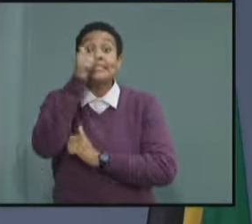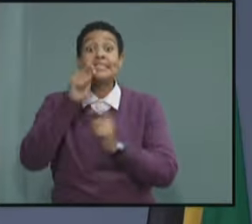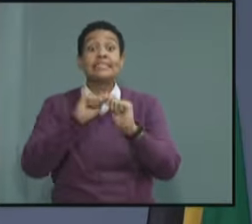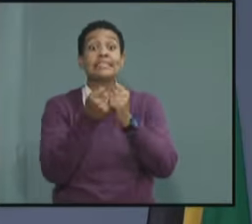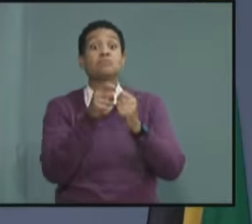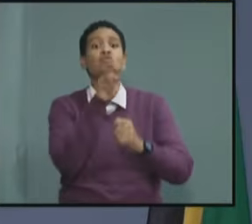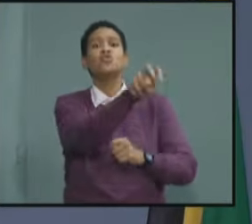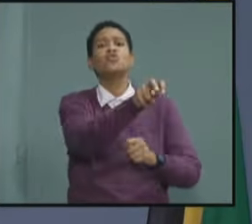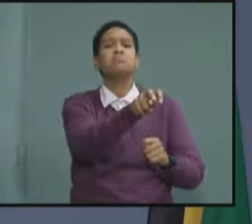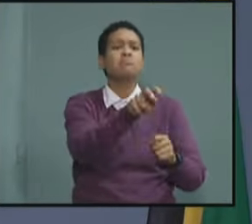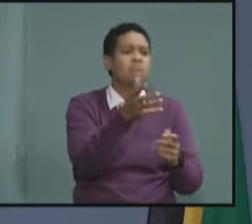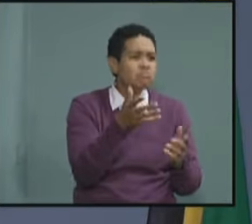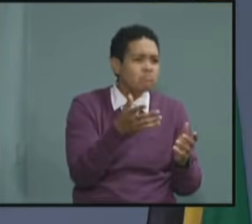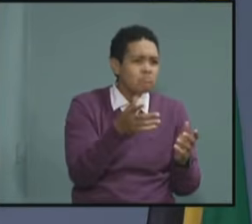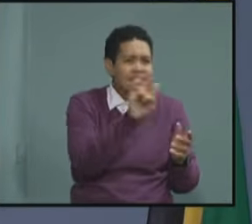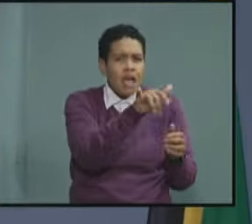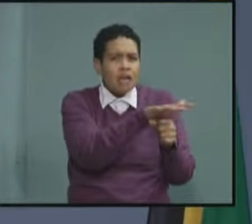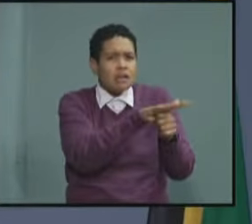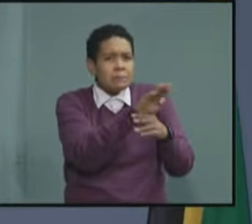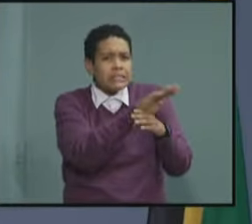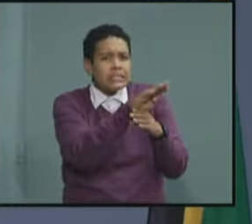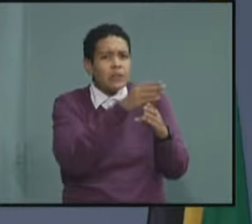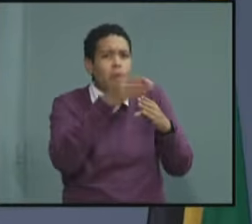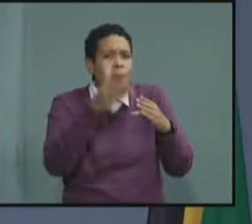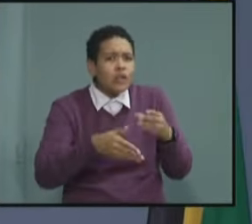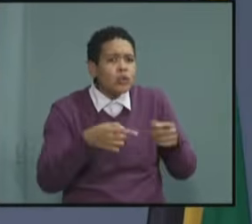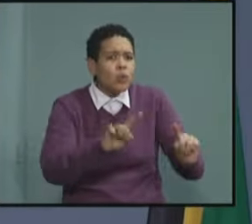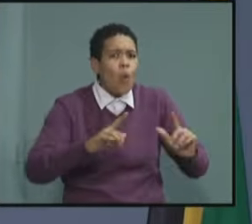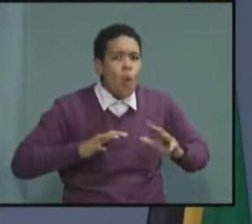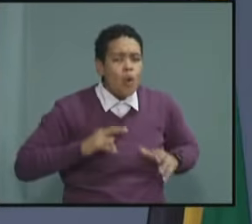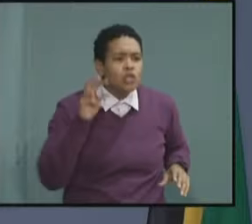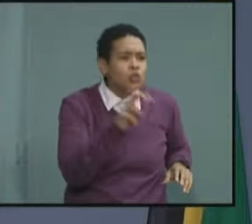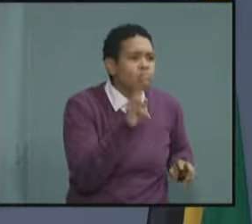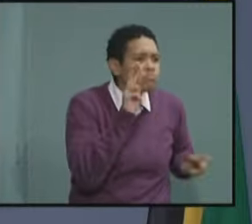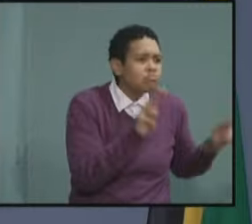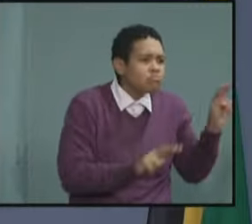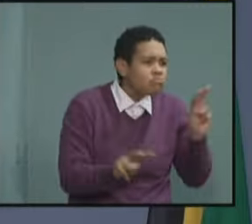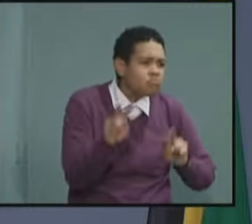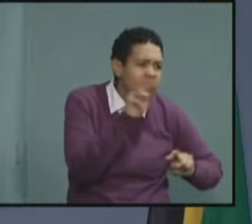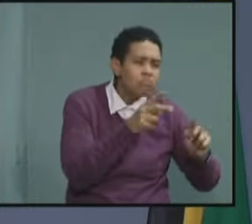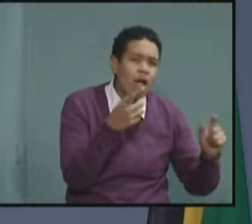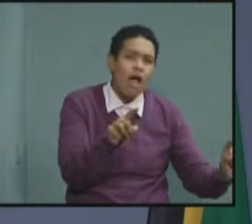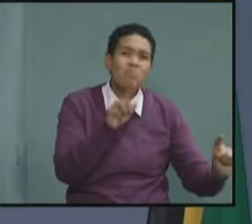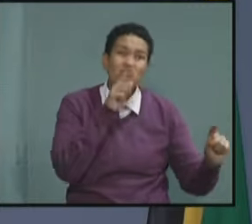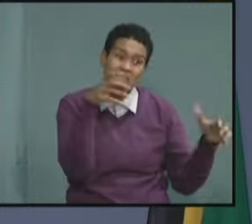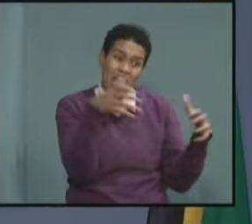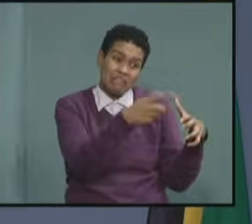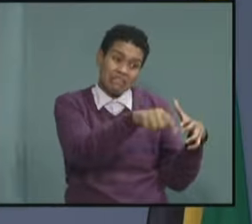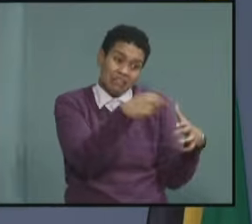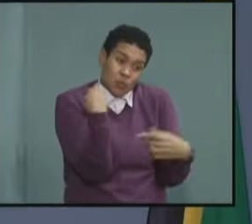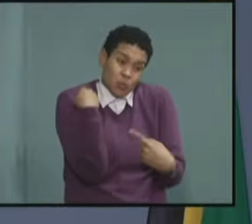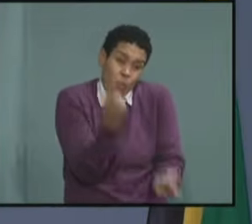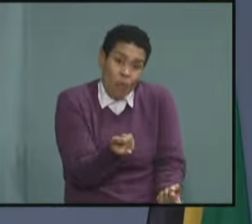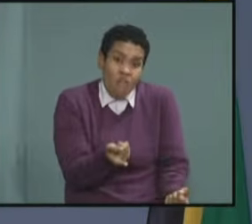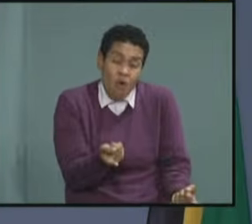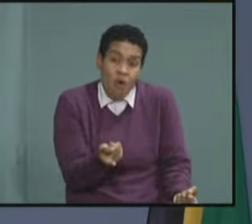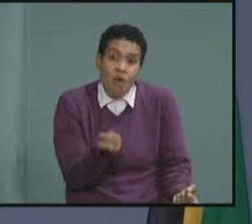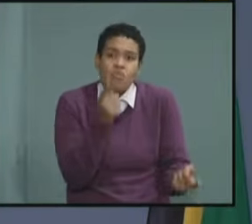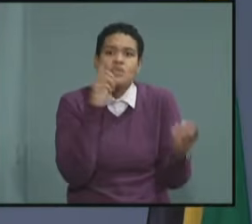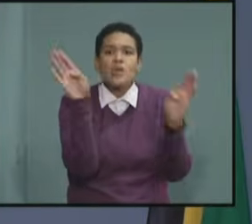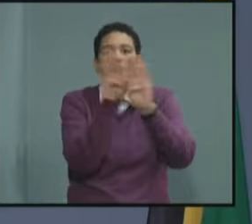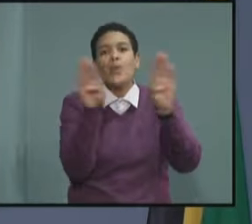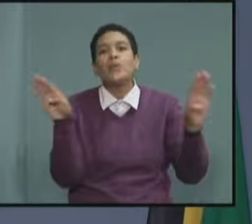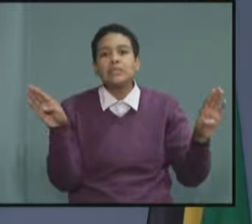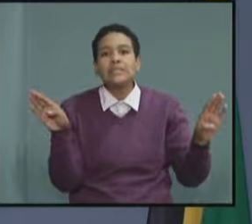entity on the weekend, in fact, during the course of the holiday weekend, and the entity has since